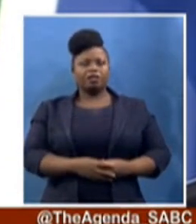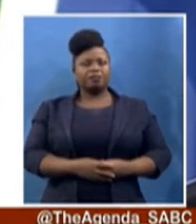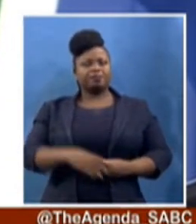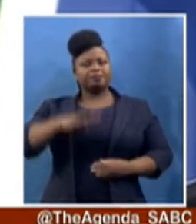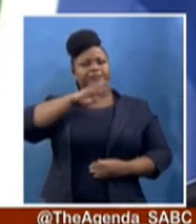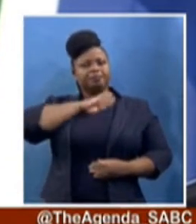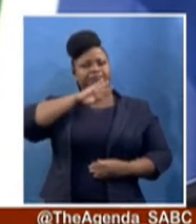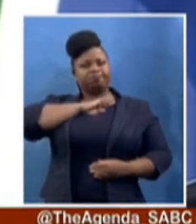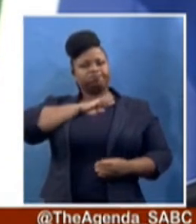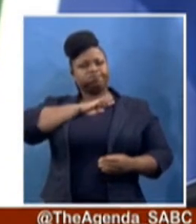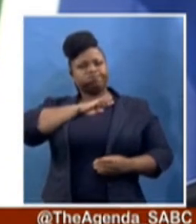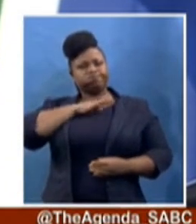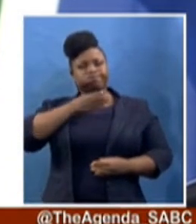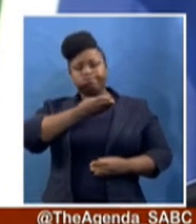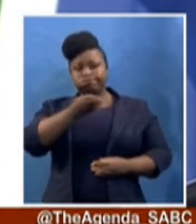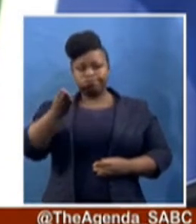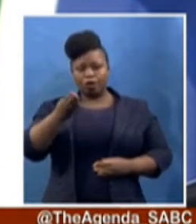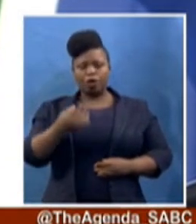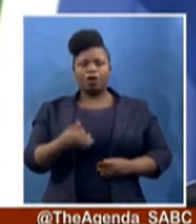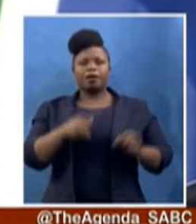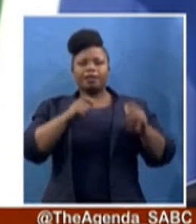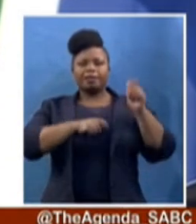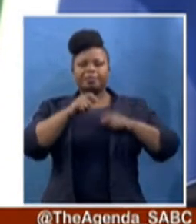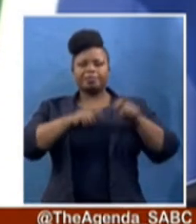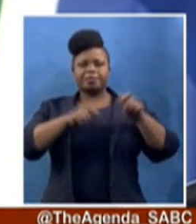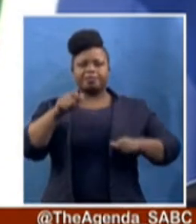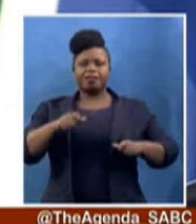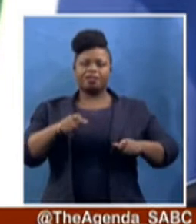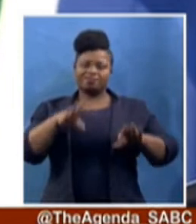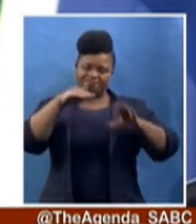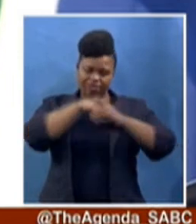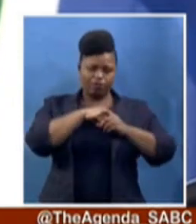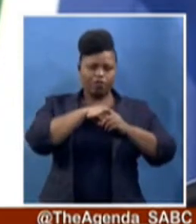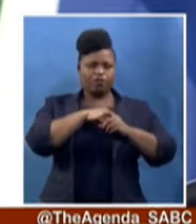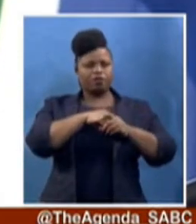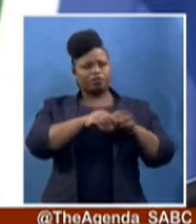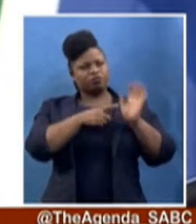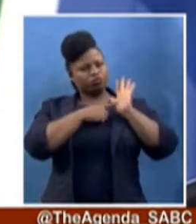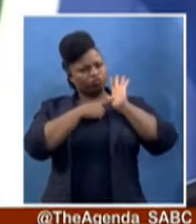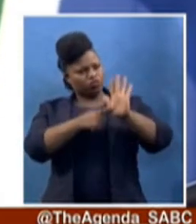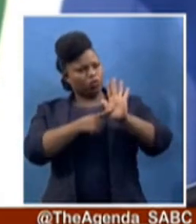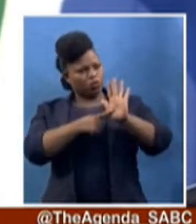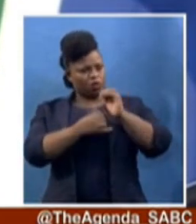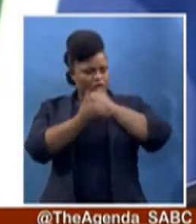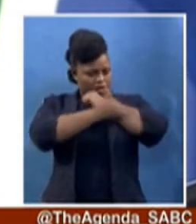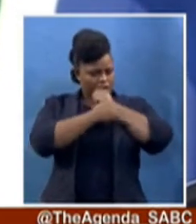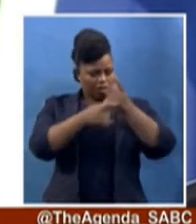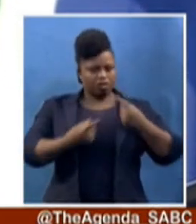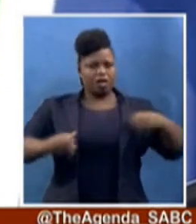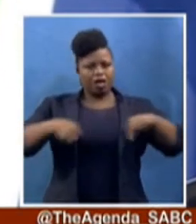the diversity of our country, as we saw today